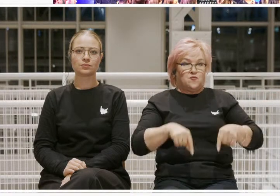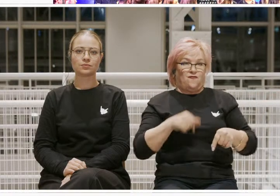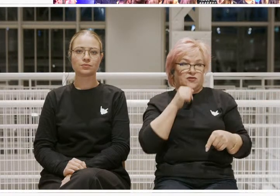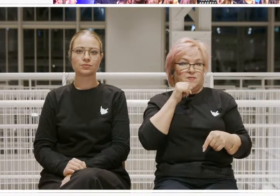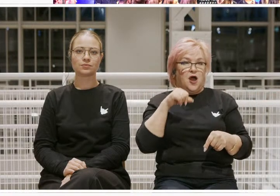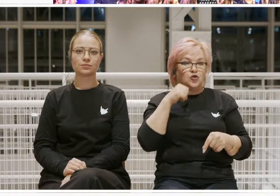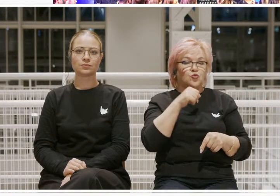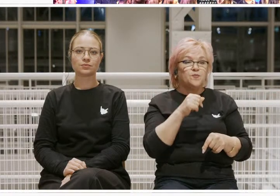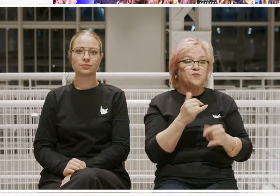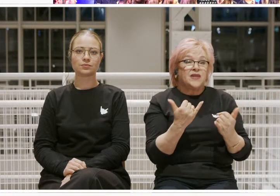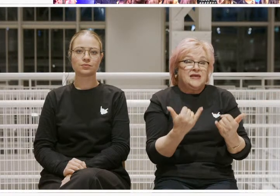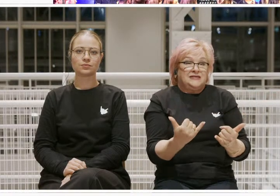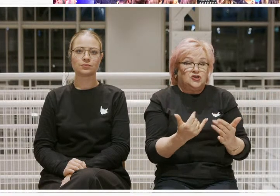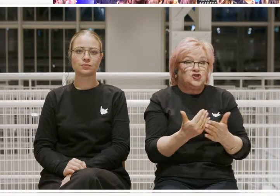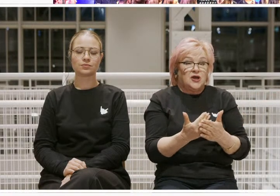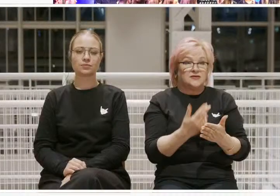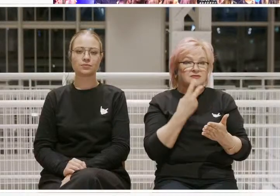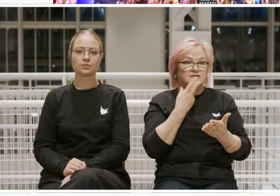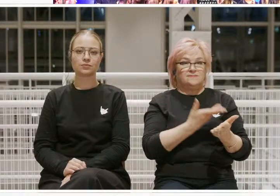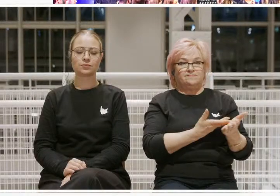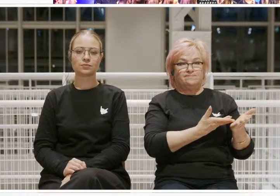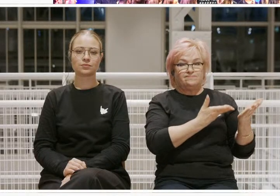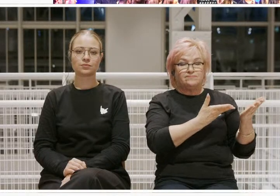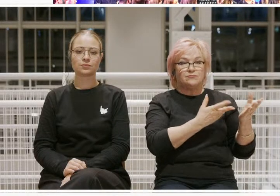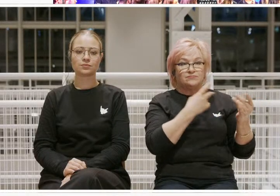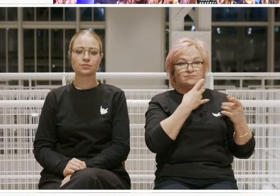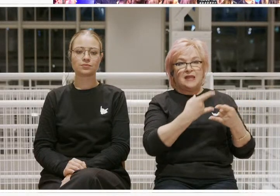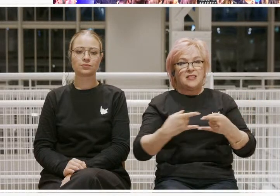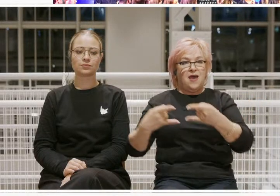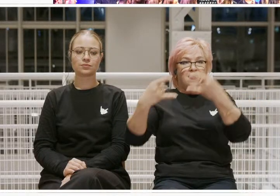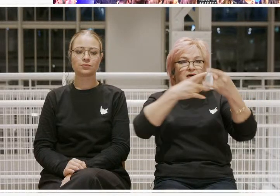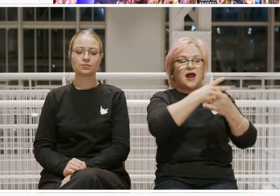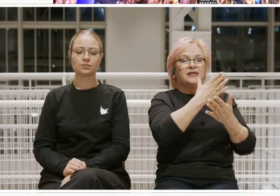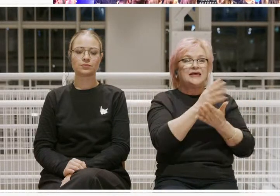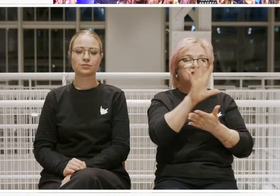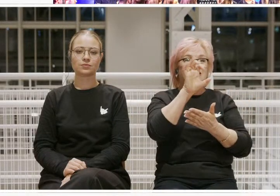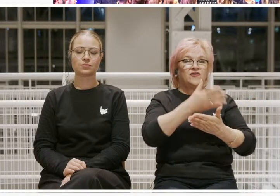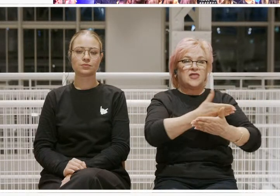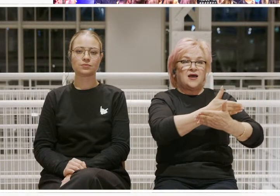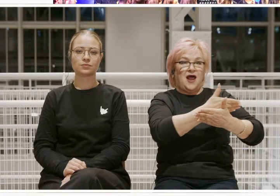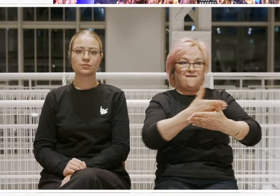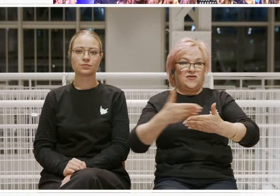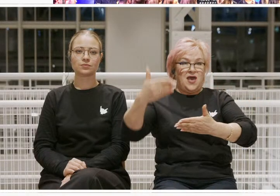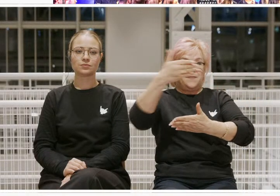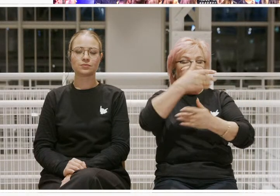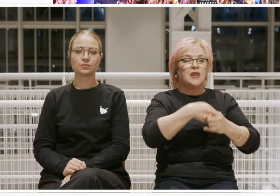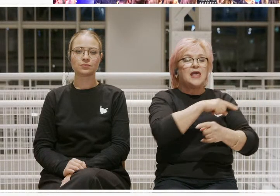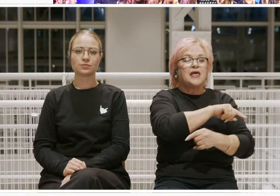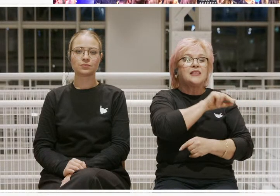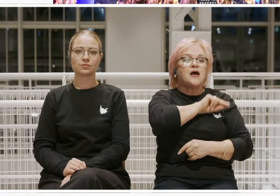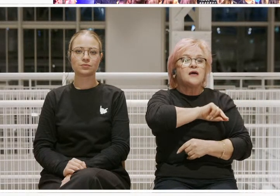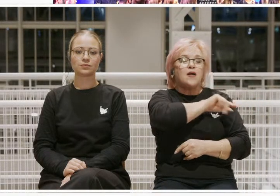by Renato Leotta, an Italian artist.